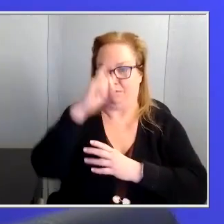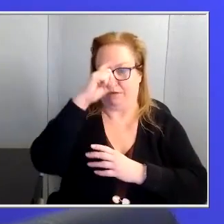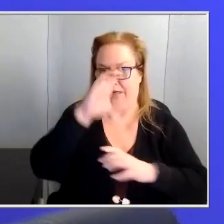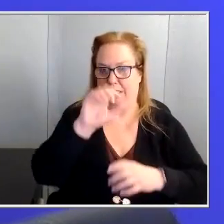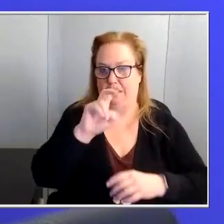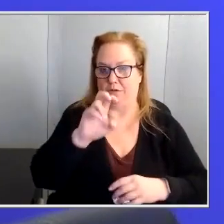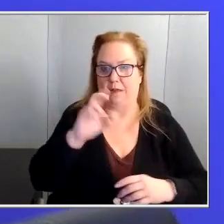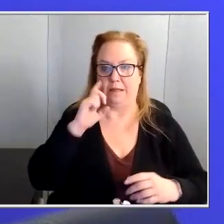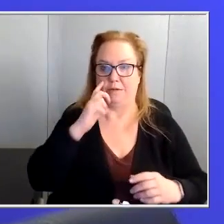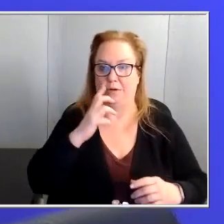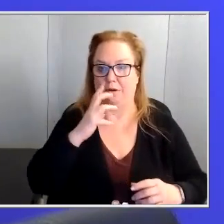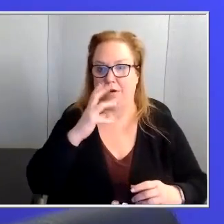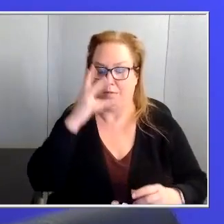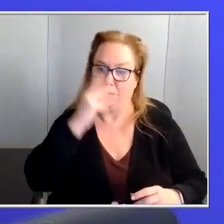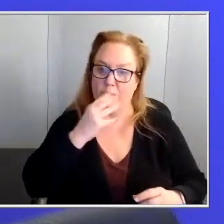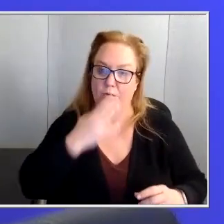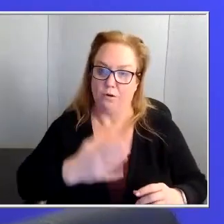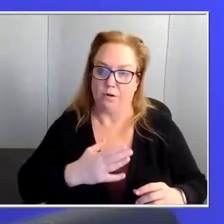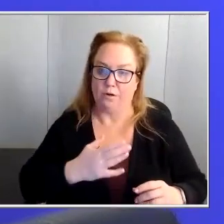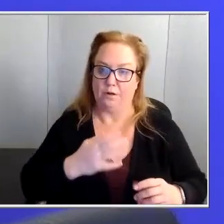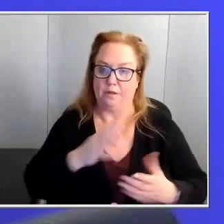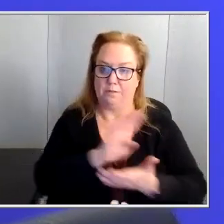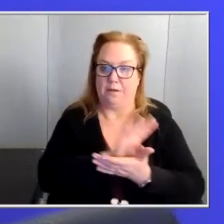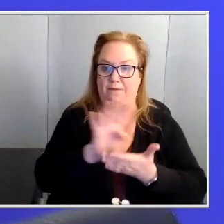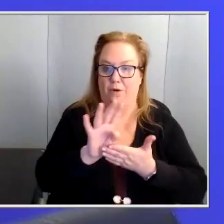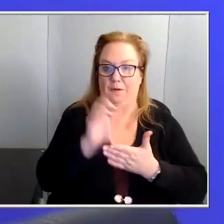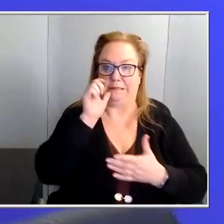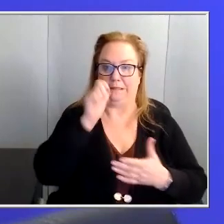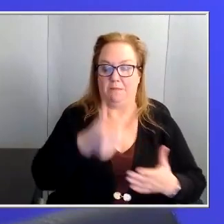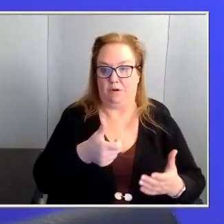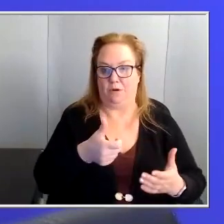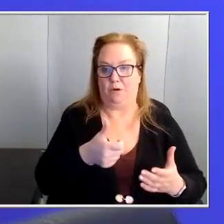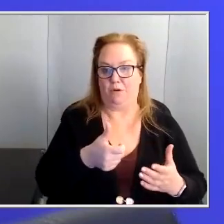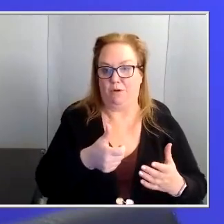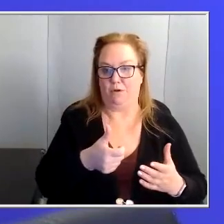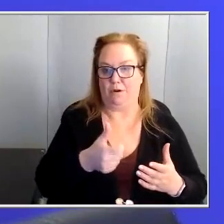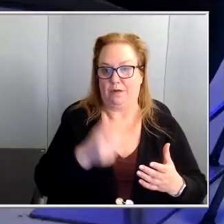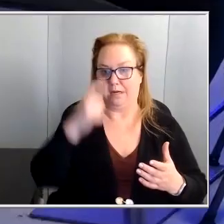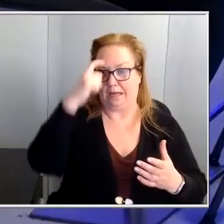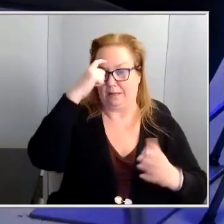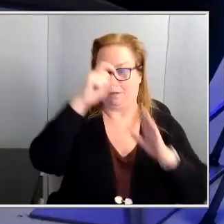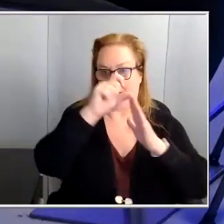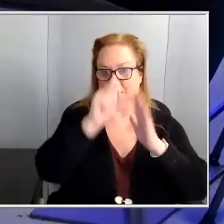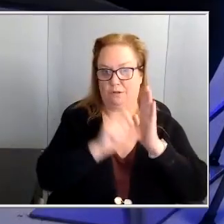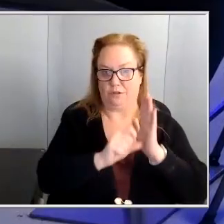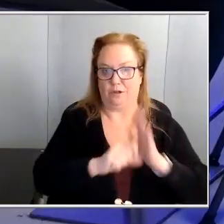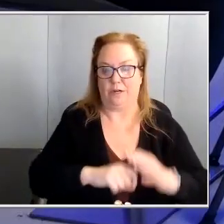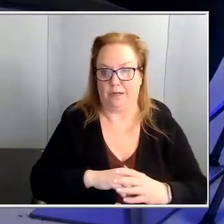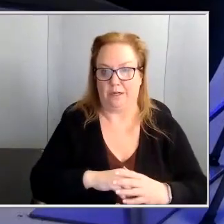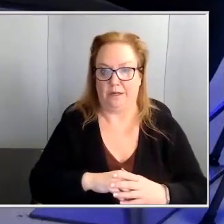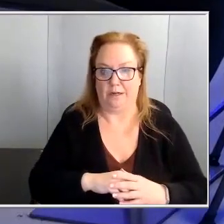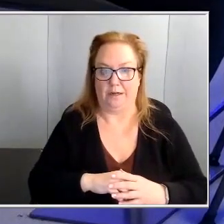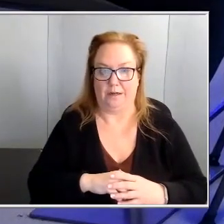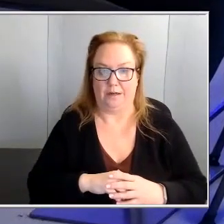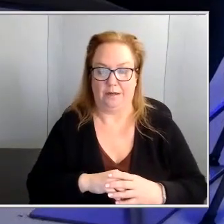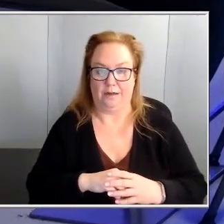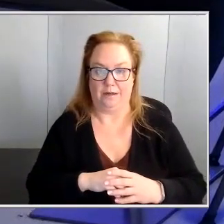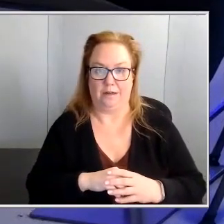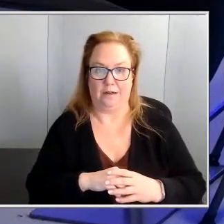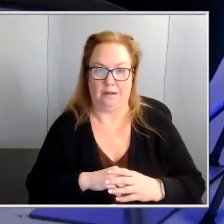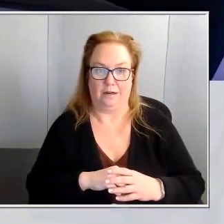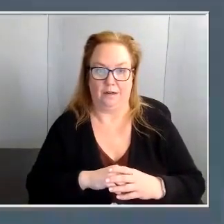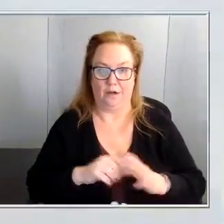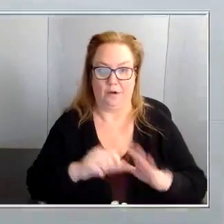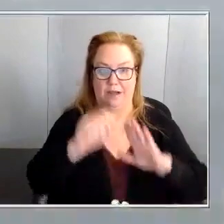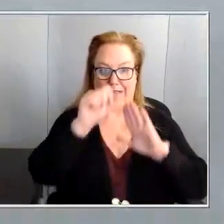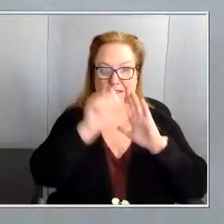well, considering that it's been 4 weeks tomorrow that I did brain surgery. That's impressive. And apparently you had a scar